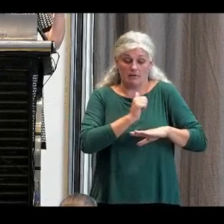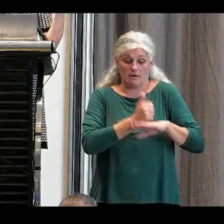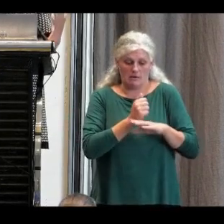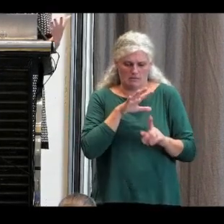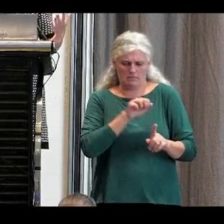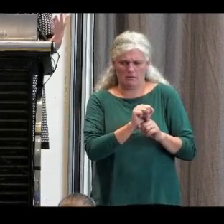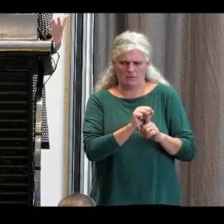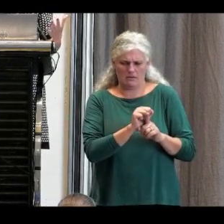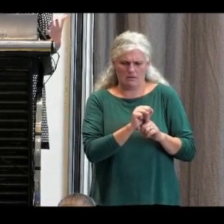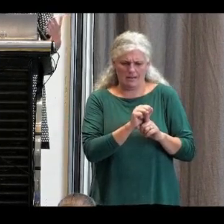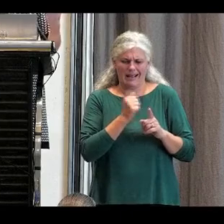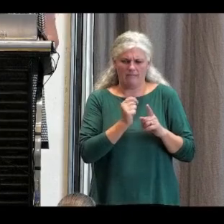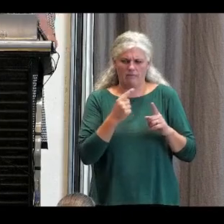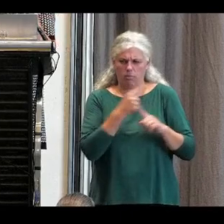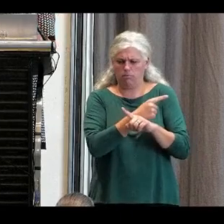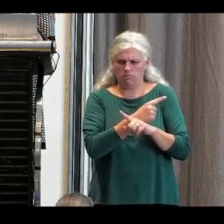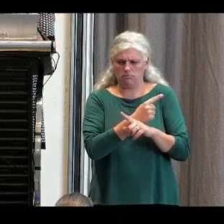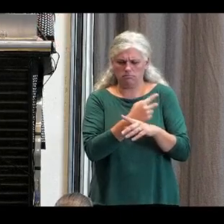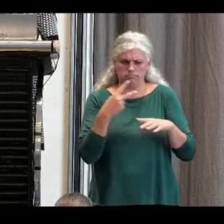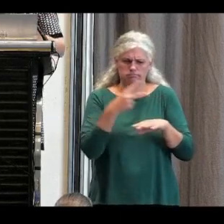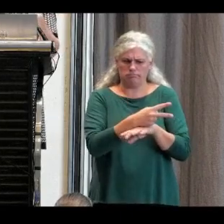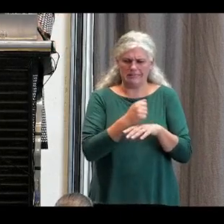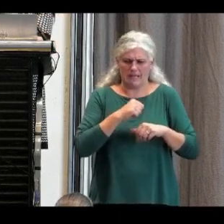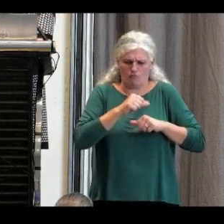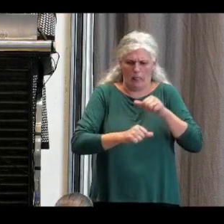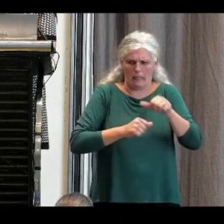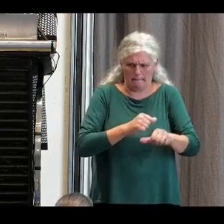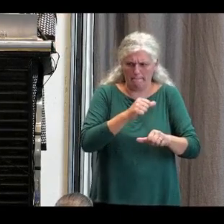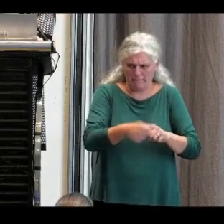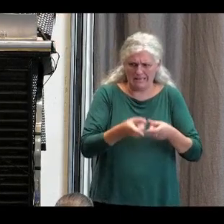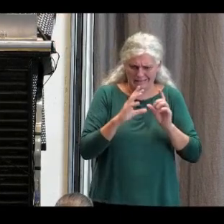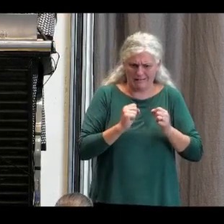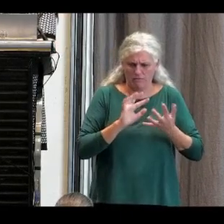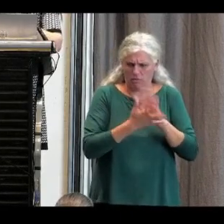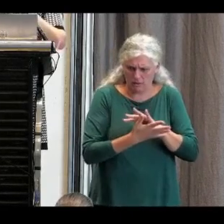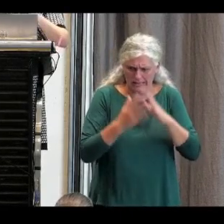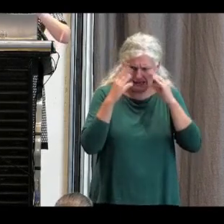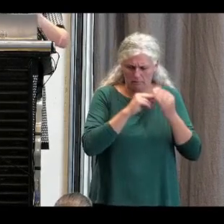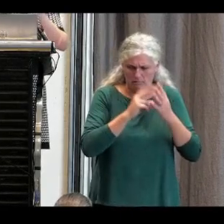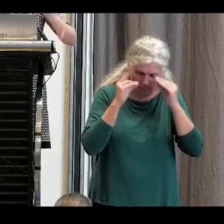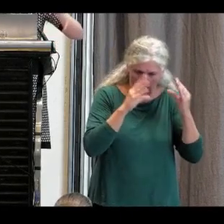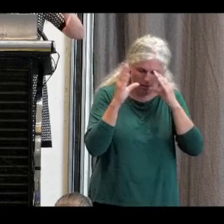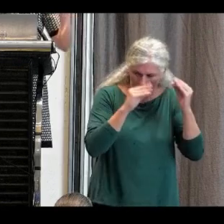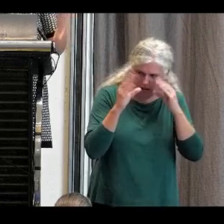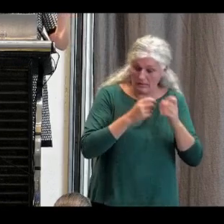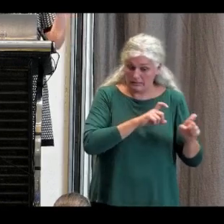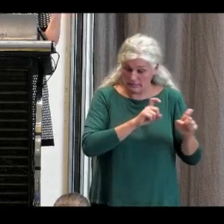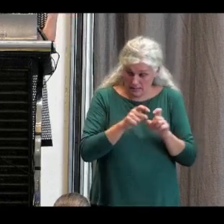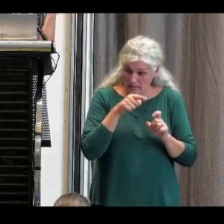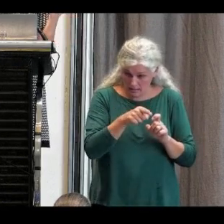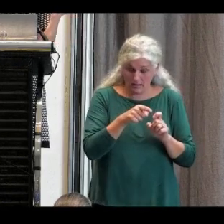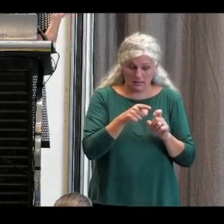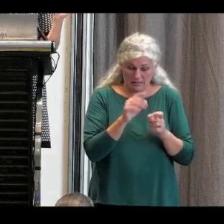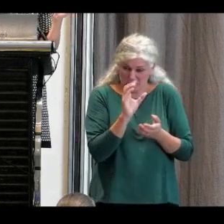noticed that they had a disruption in their circadian rhythms, they had a disruption in their sleep, even though being in such